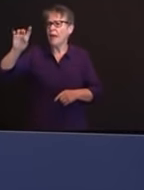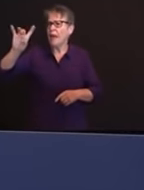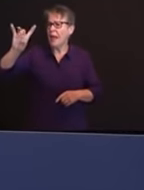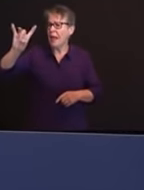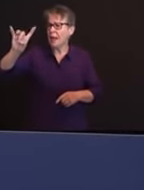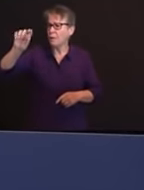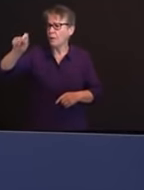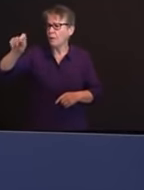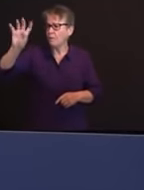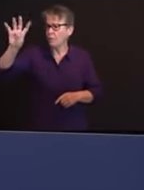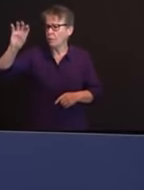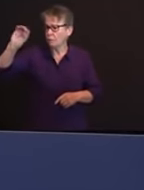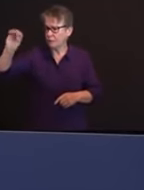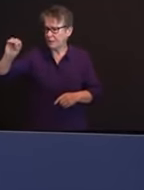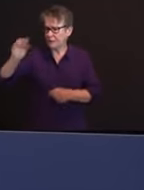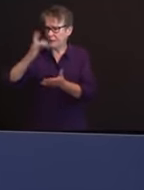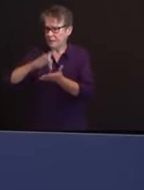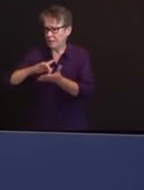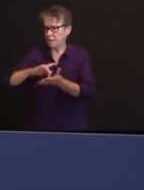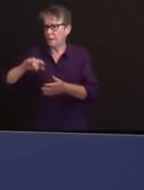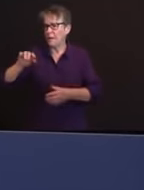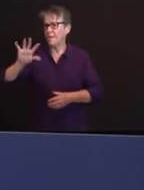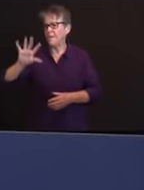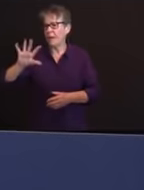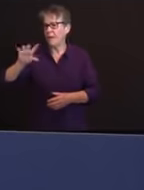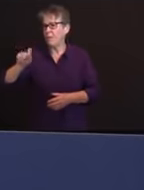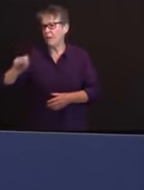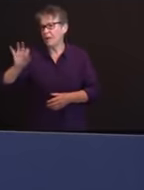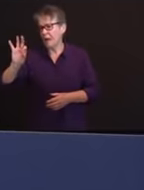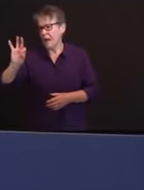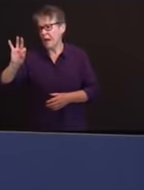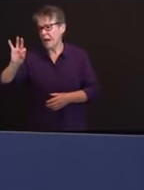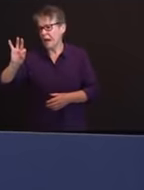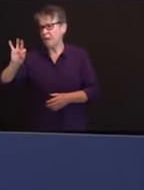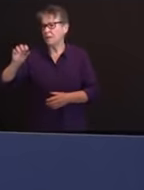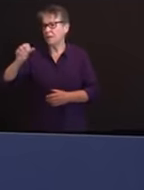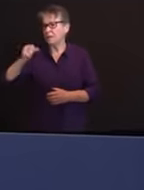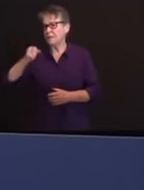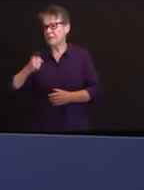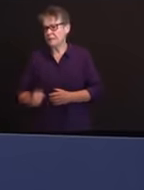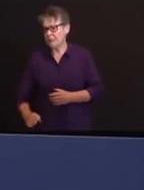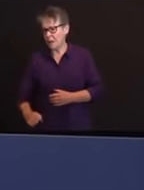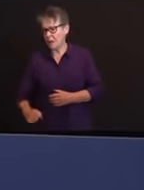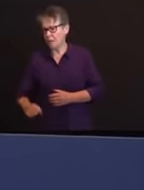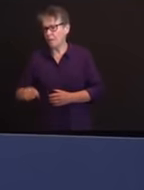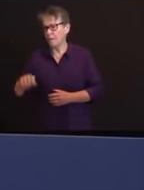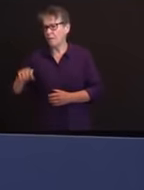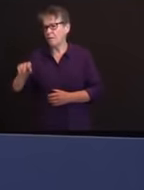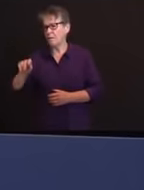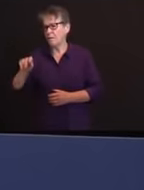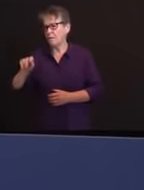8.47%. The central part of the state, 5.96%, and the southern part of the state,